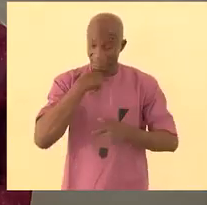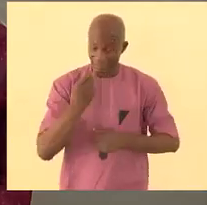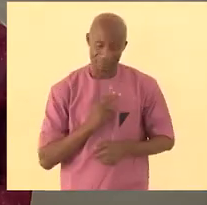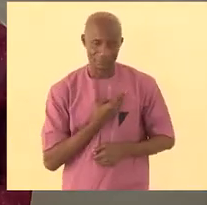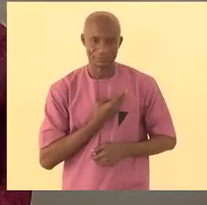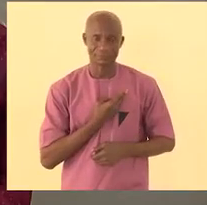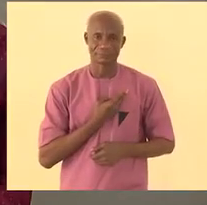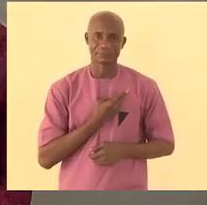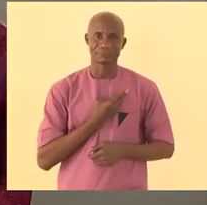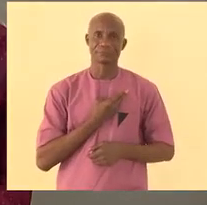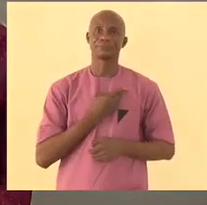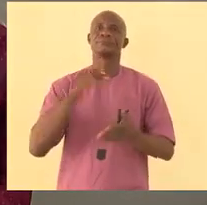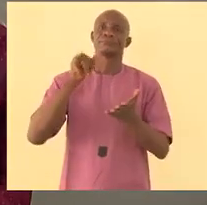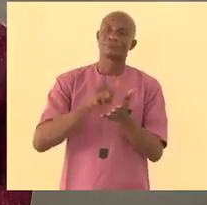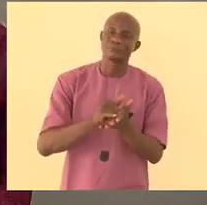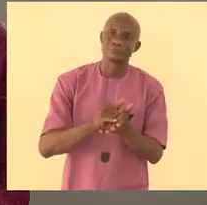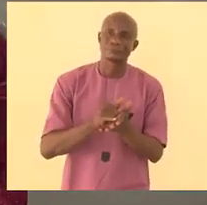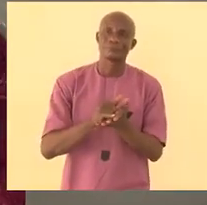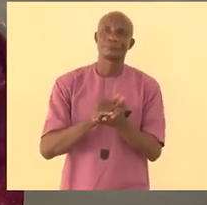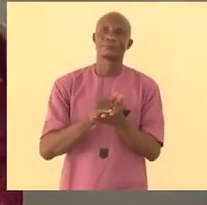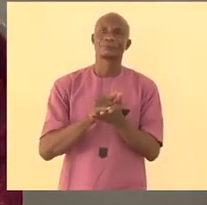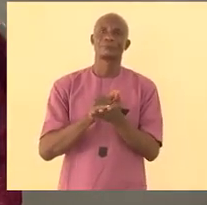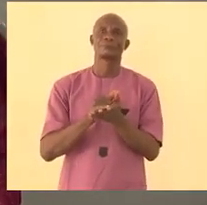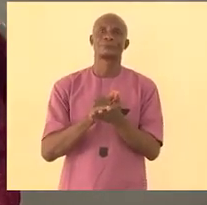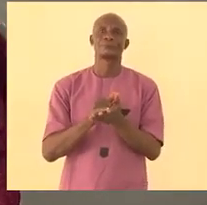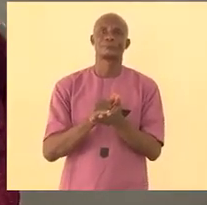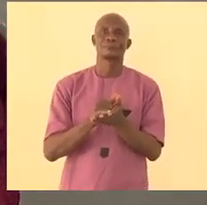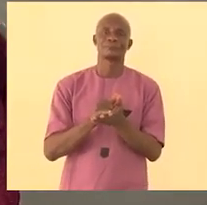Jesus tells us that